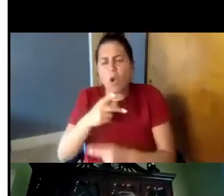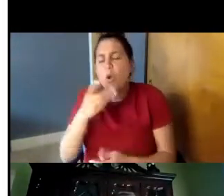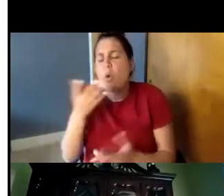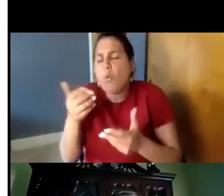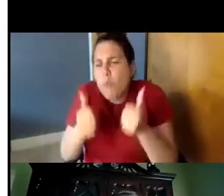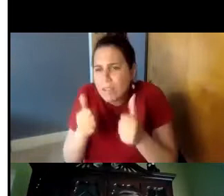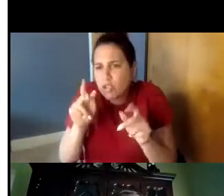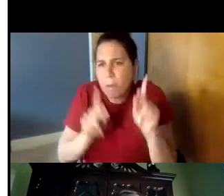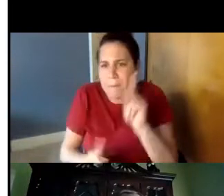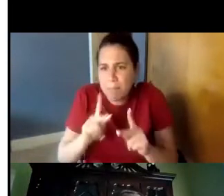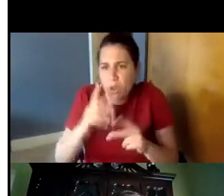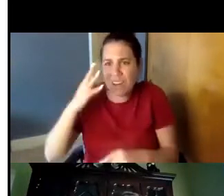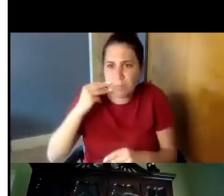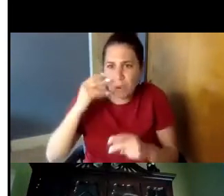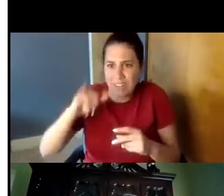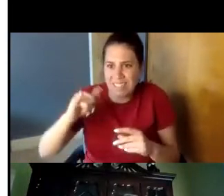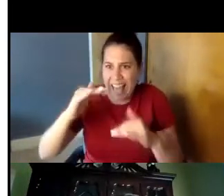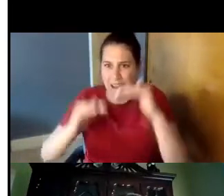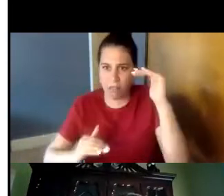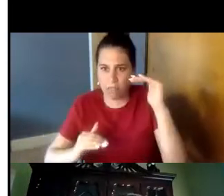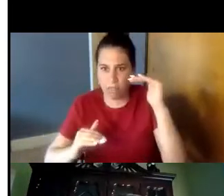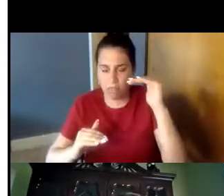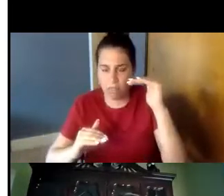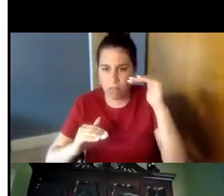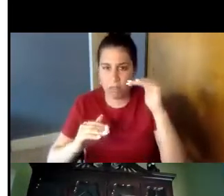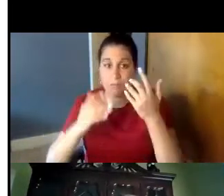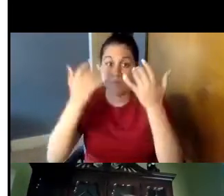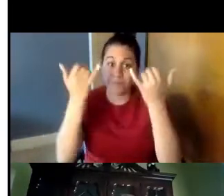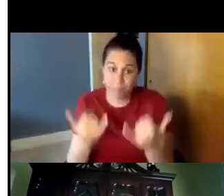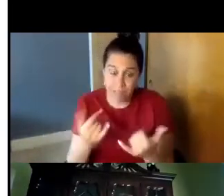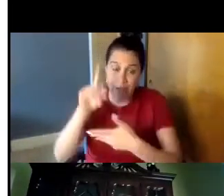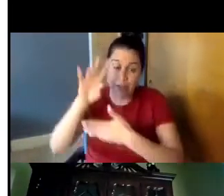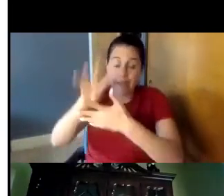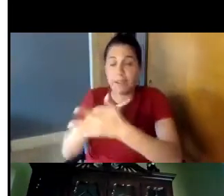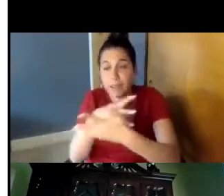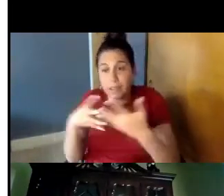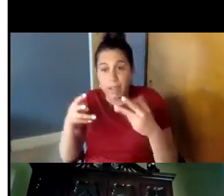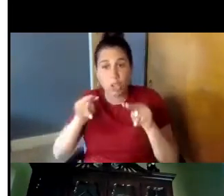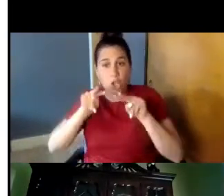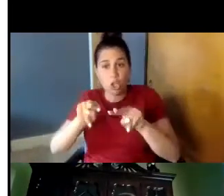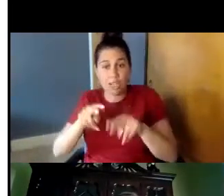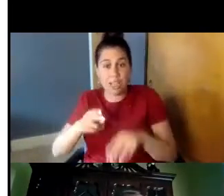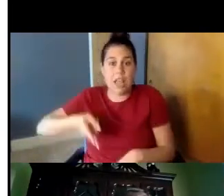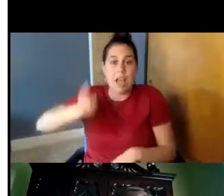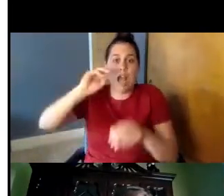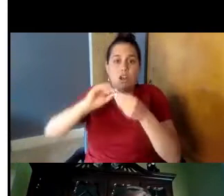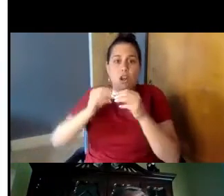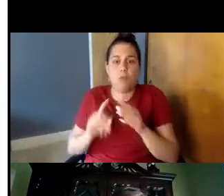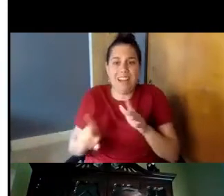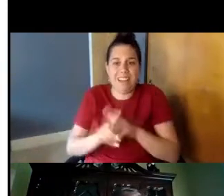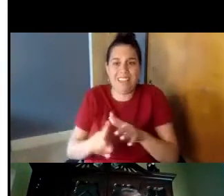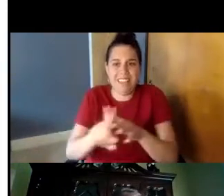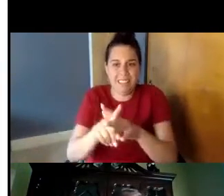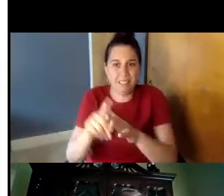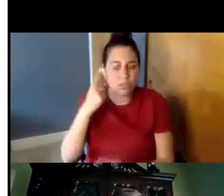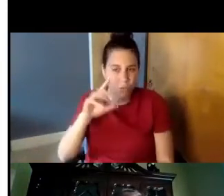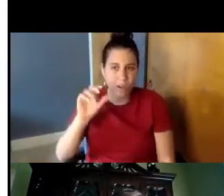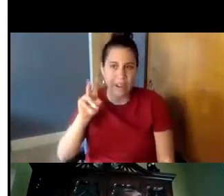in a disproportionate way. So here's the scary table with all those numbers, looking at the high level incidence rates for different types of common